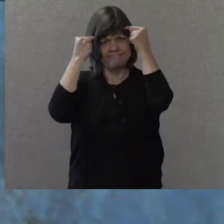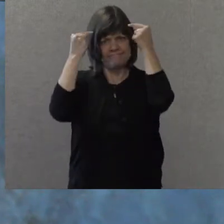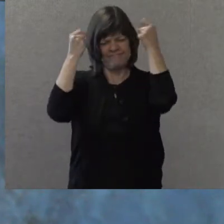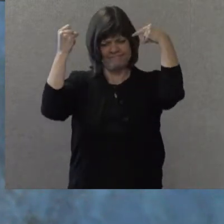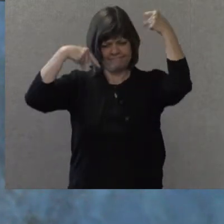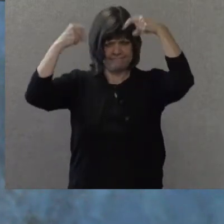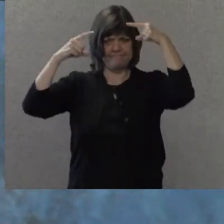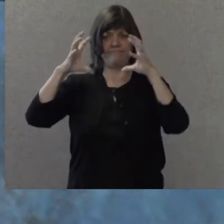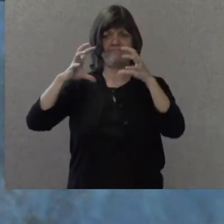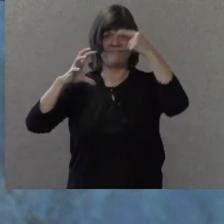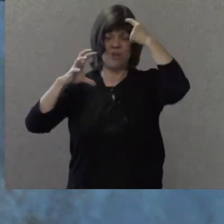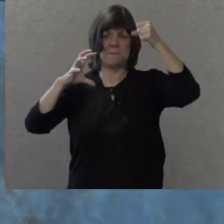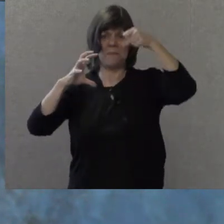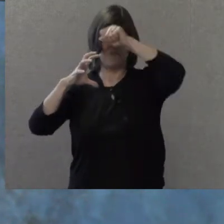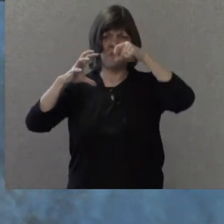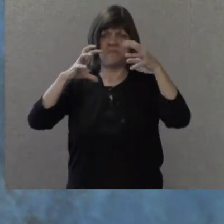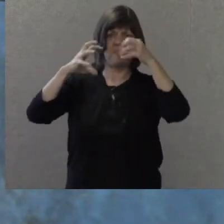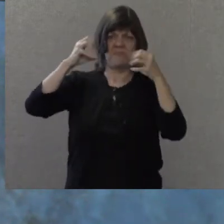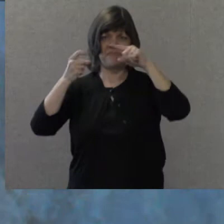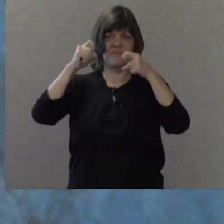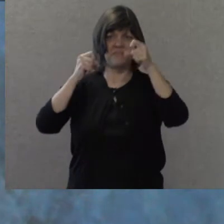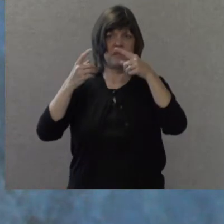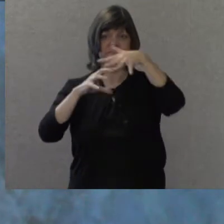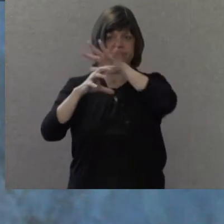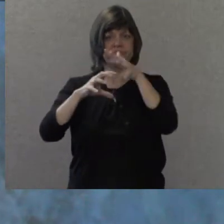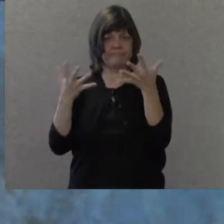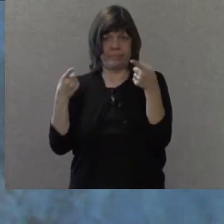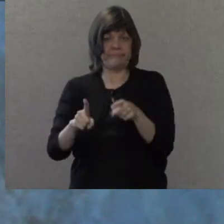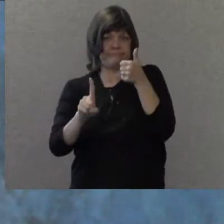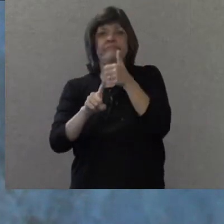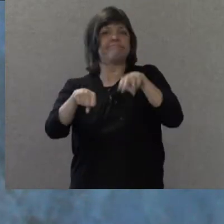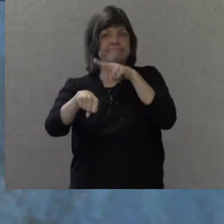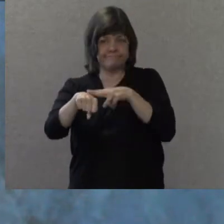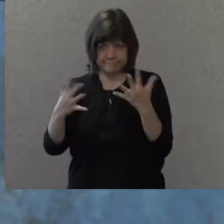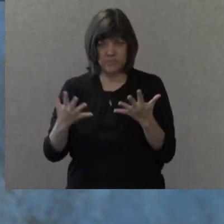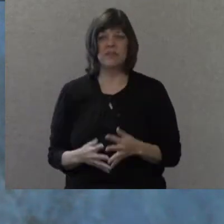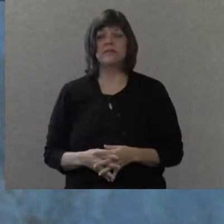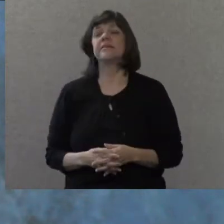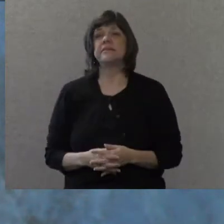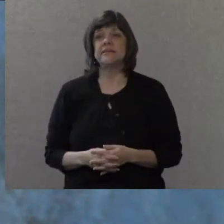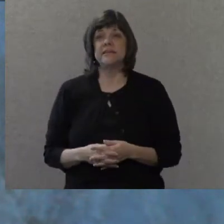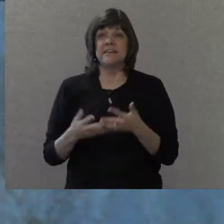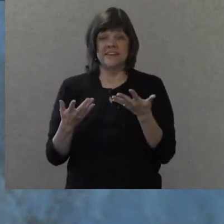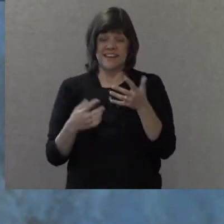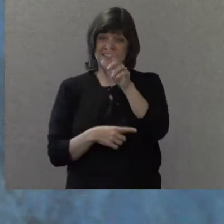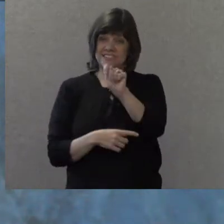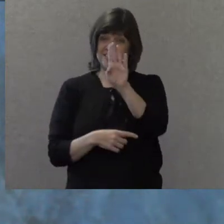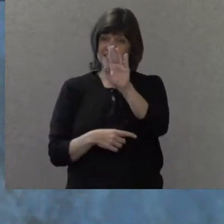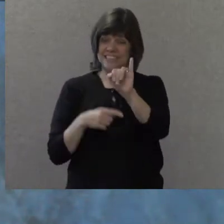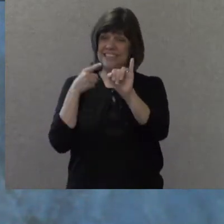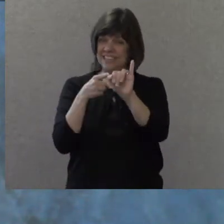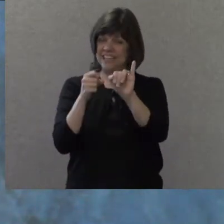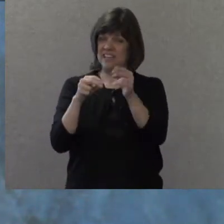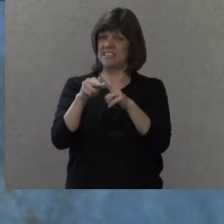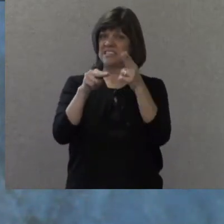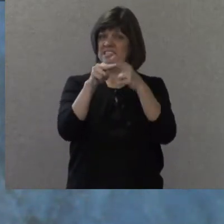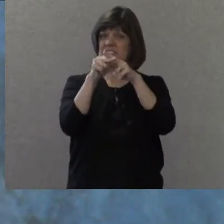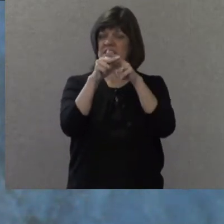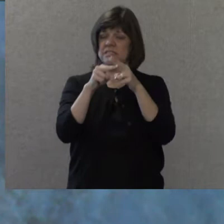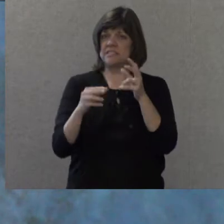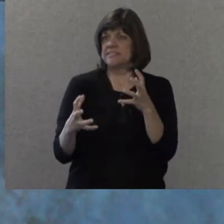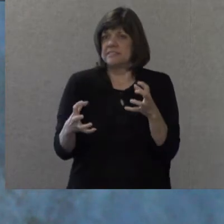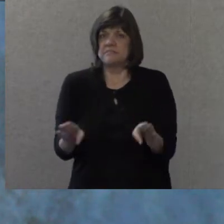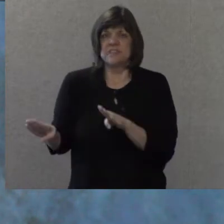issues with impulse control based on the nature and location of their brain injury. While traumatic brain injury can lead to